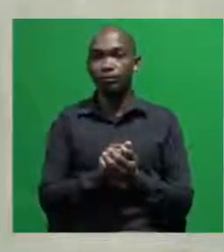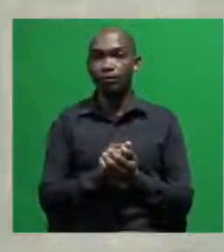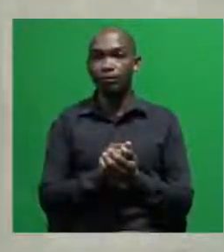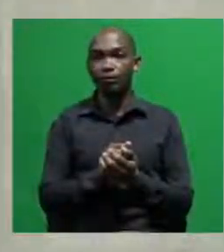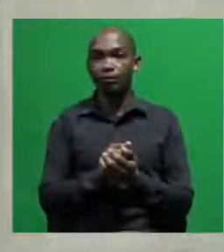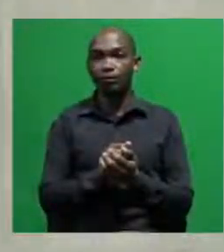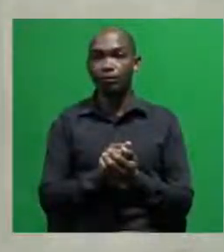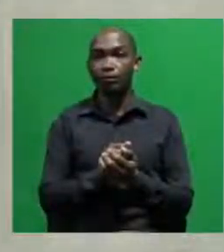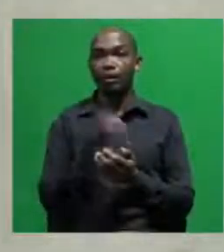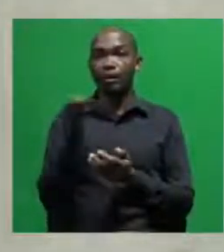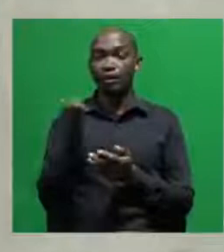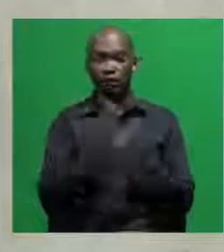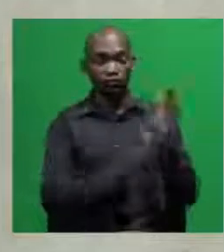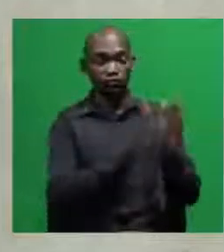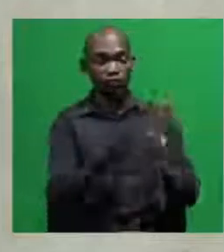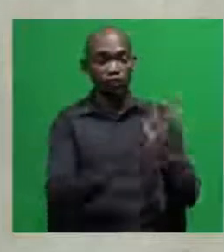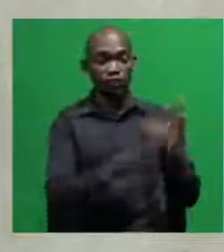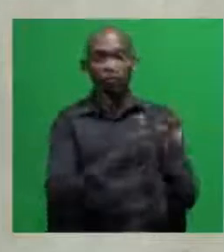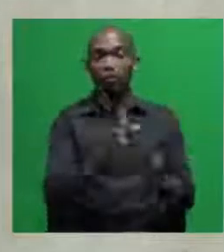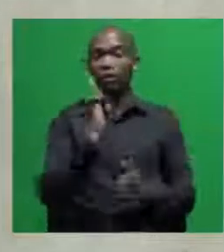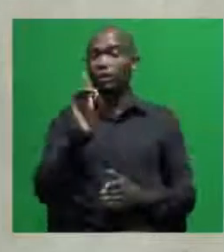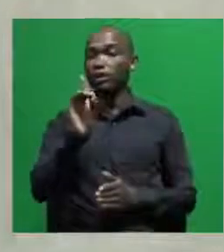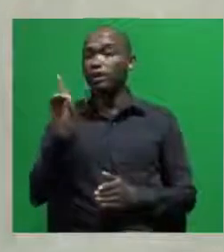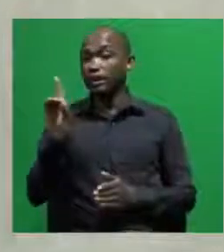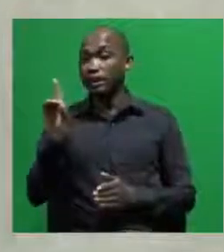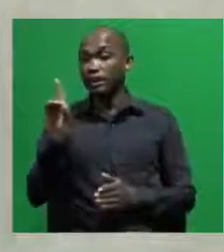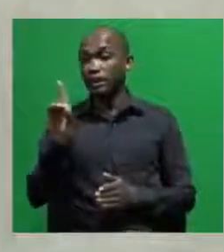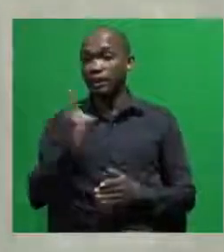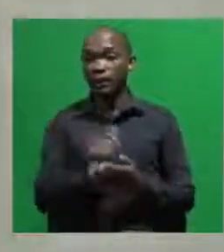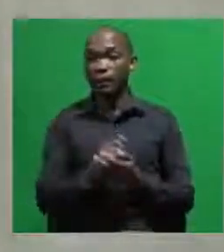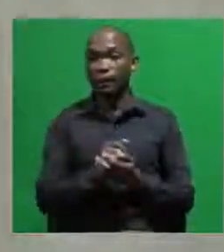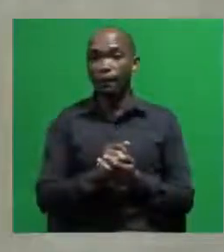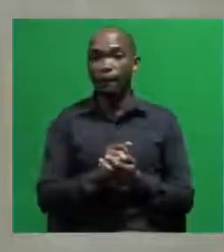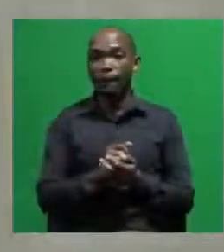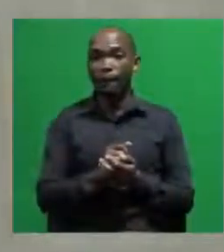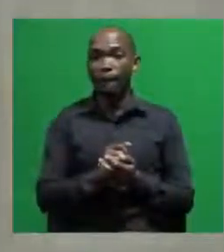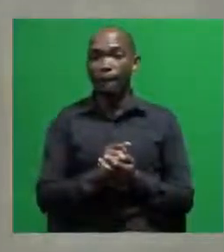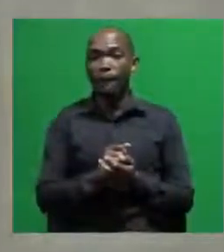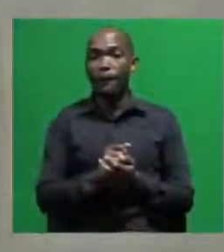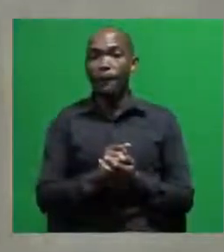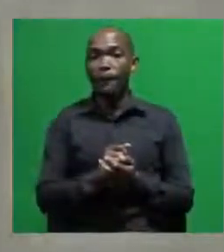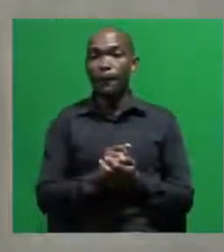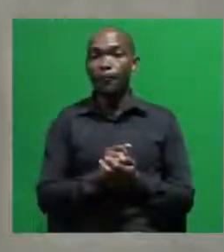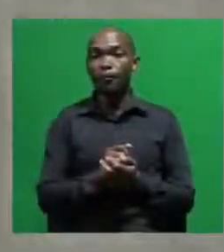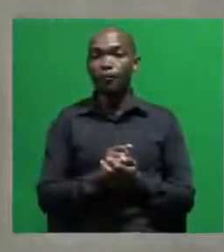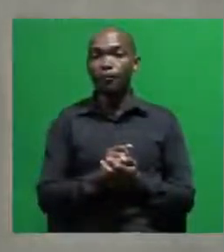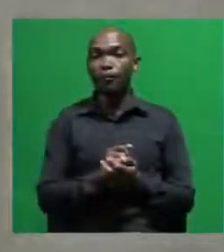which is denoted by small d. So that is